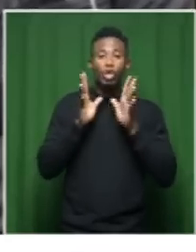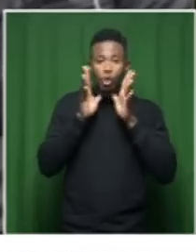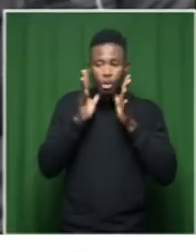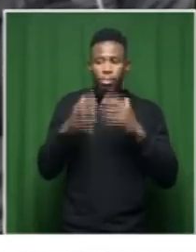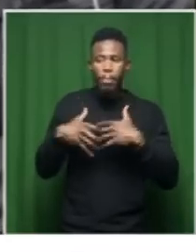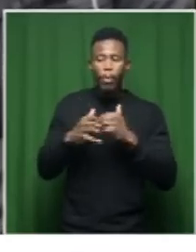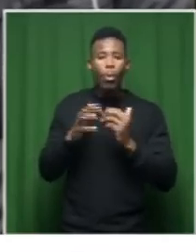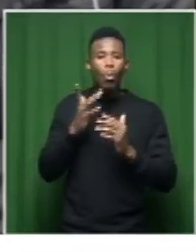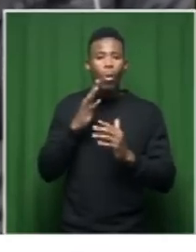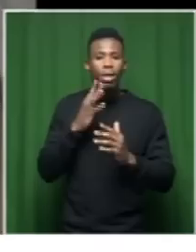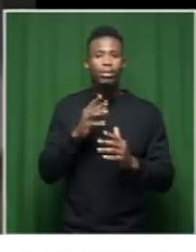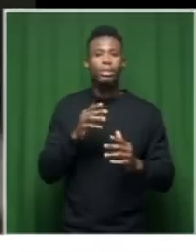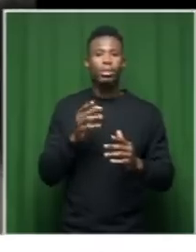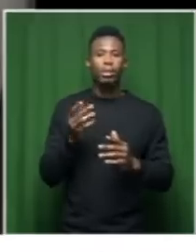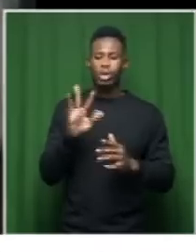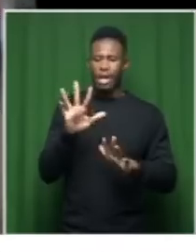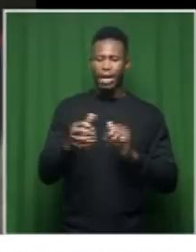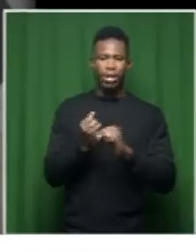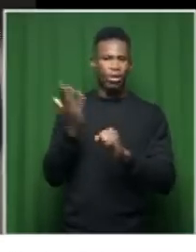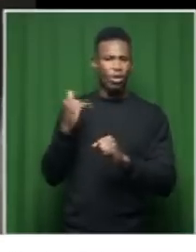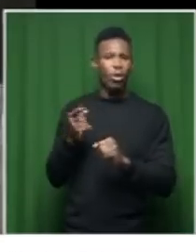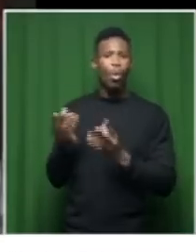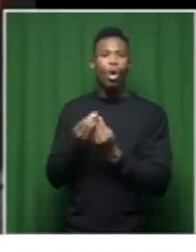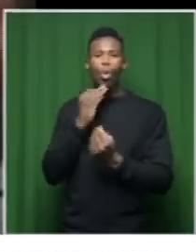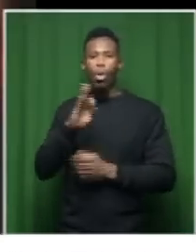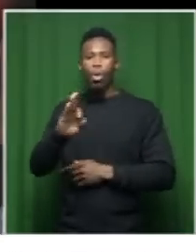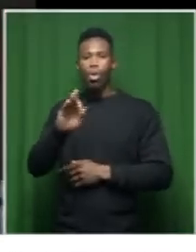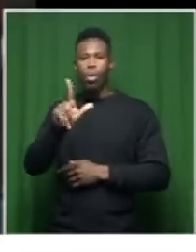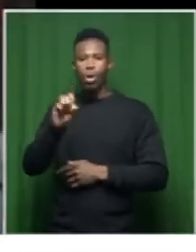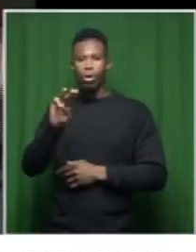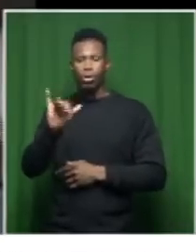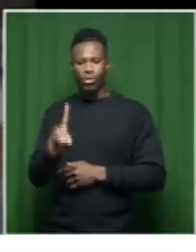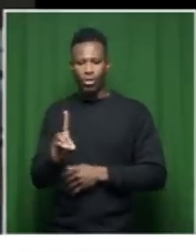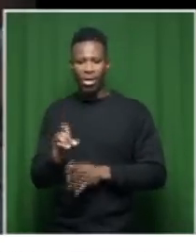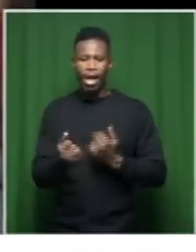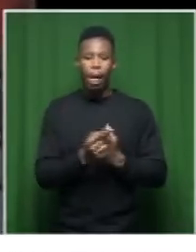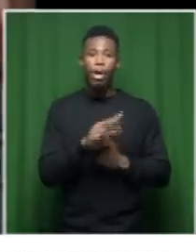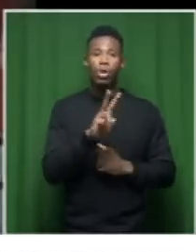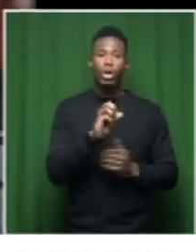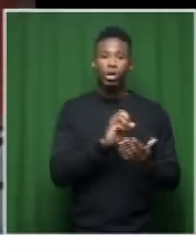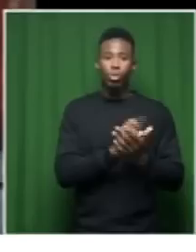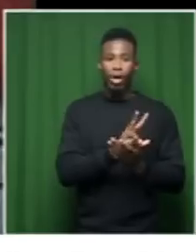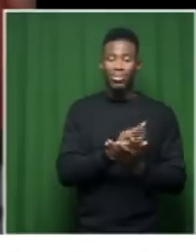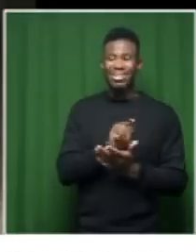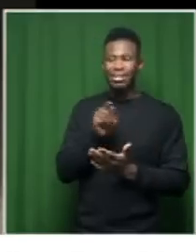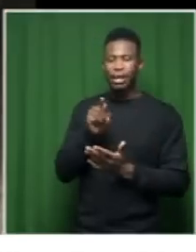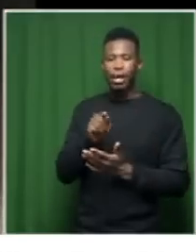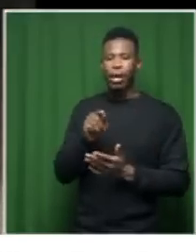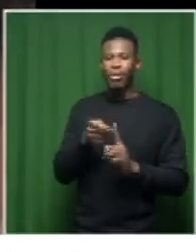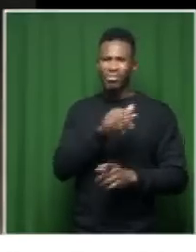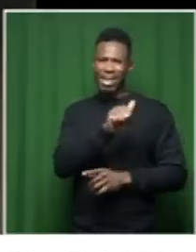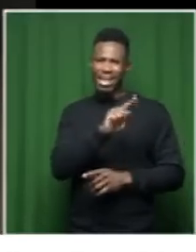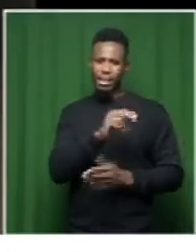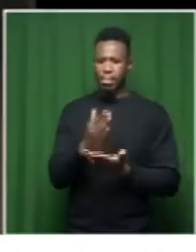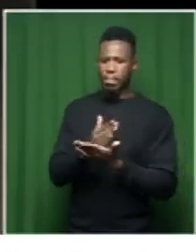Malema and Floyd Shivambu, following the expulsion of Malema from the ANC in February 2012. In making the